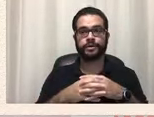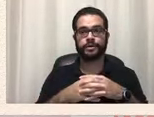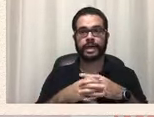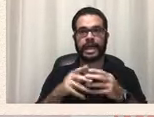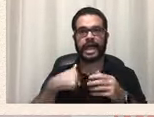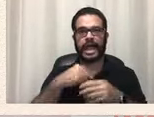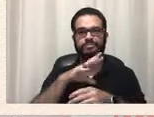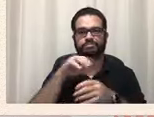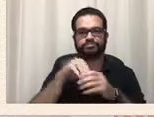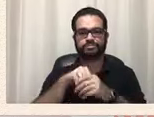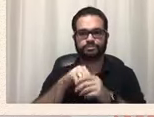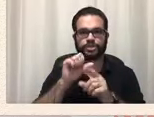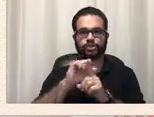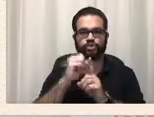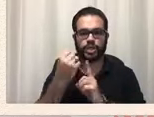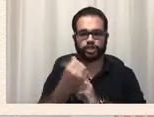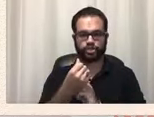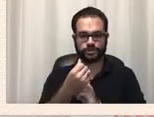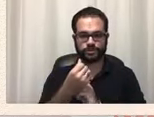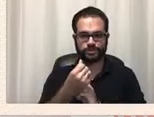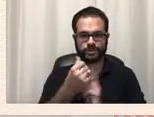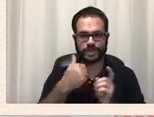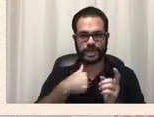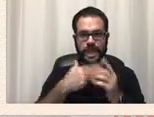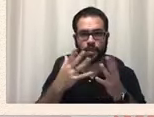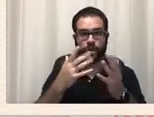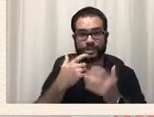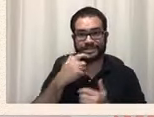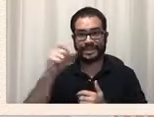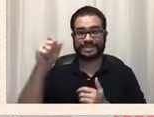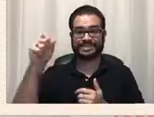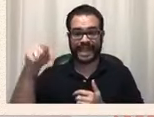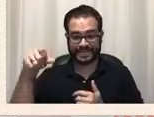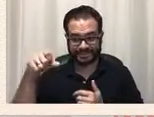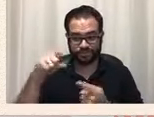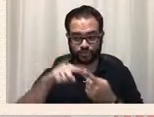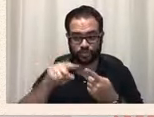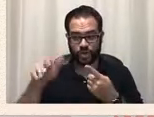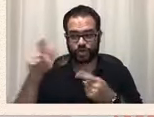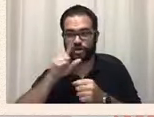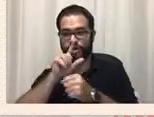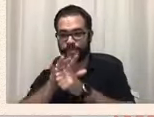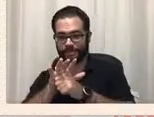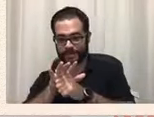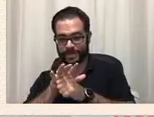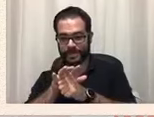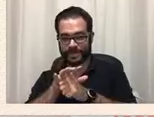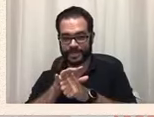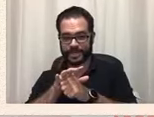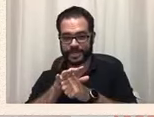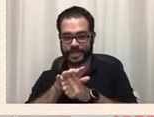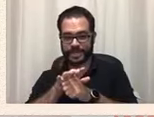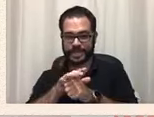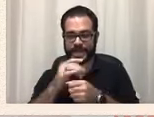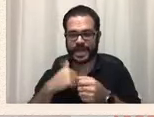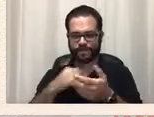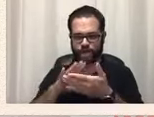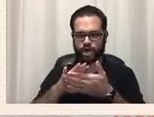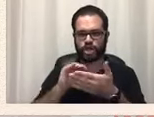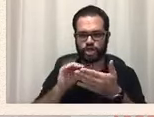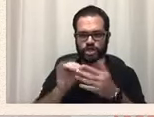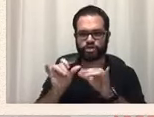I want to say yes to a commitment, I'm learning also to say no.